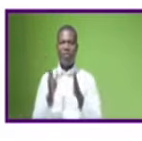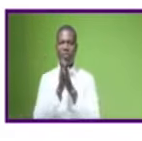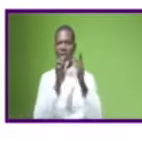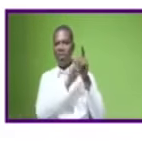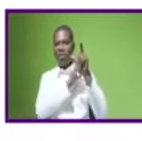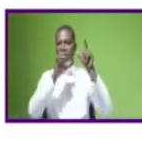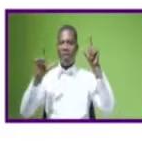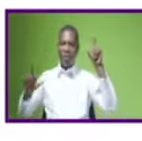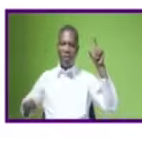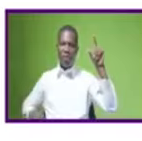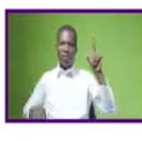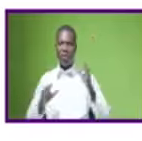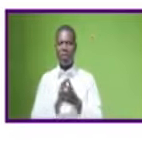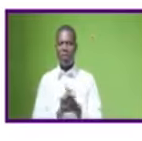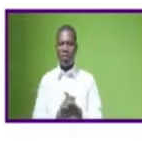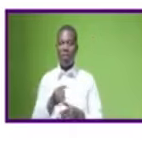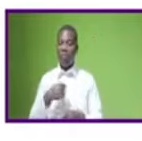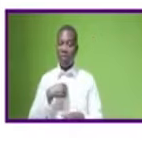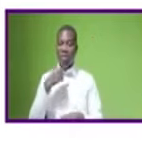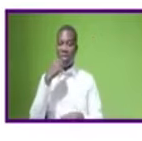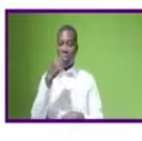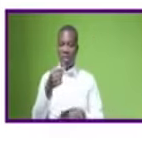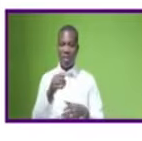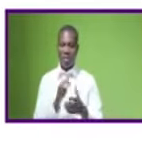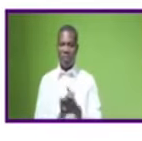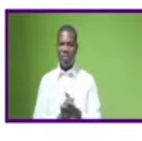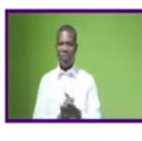the Lord. Hair Hallelujah. And the clothes? They say,